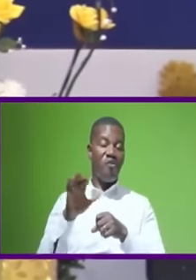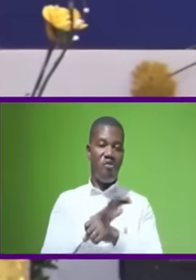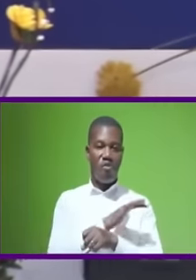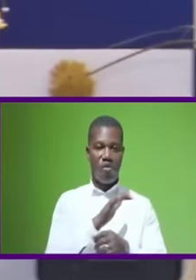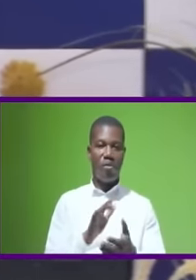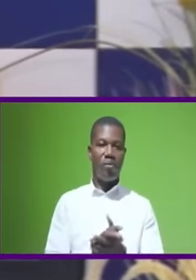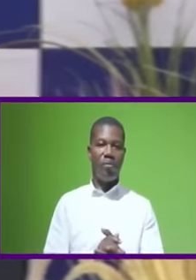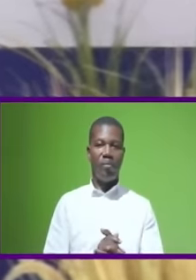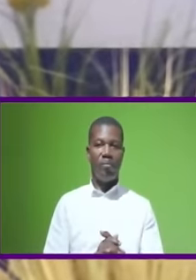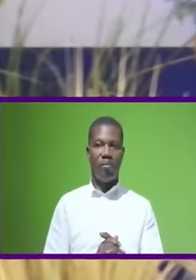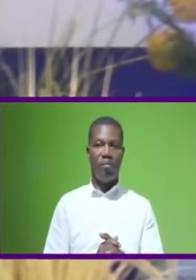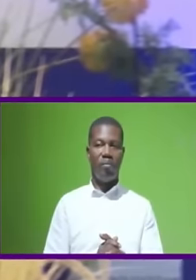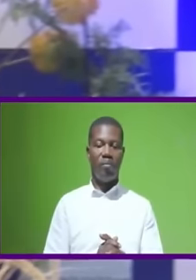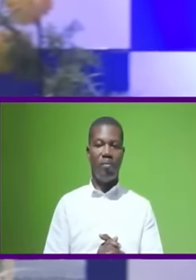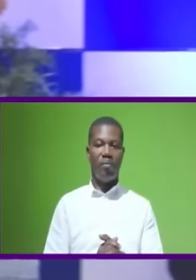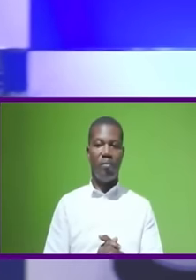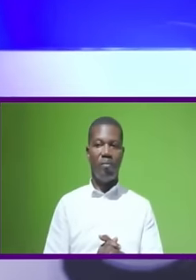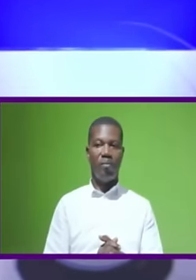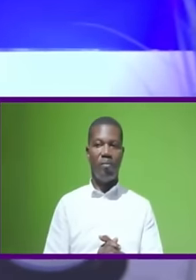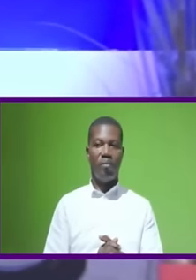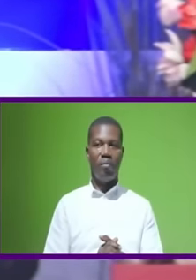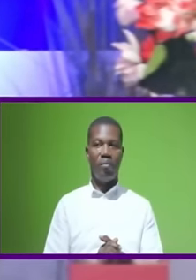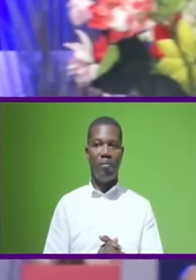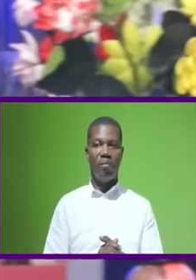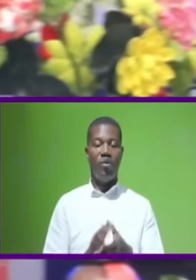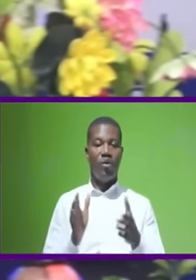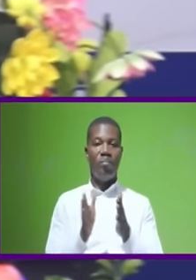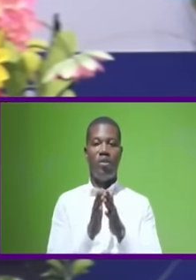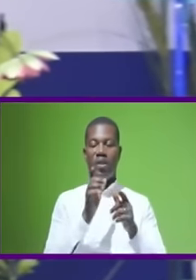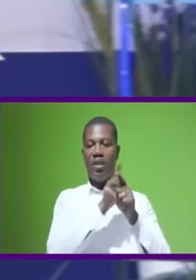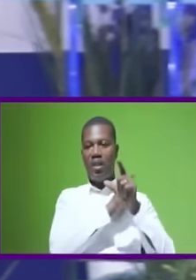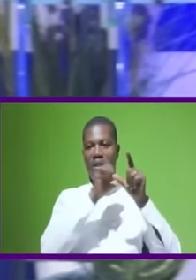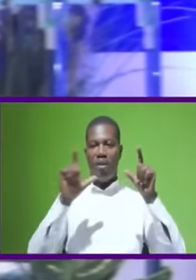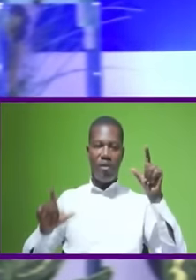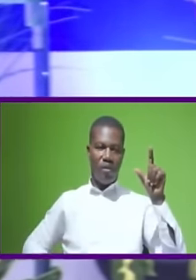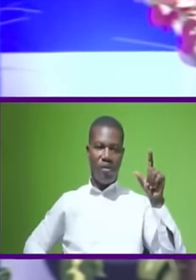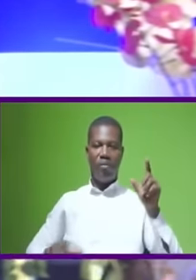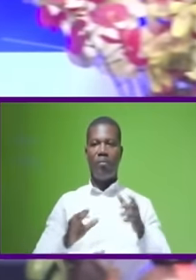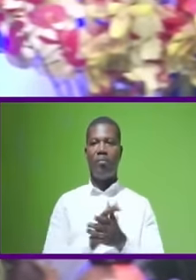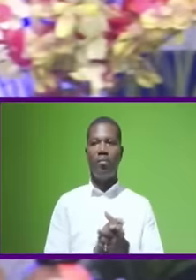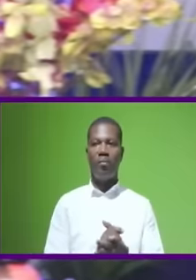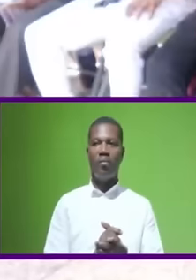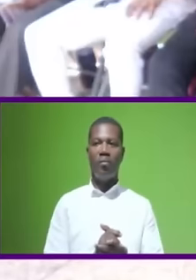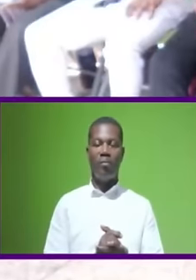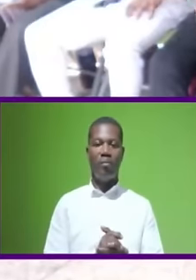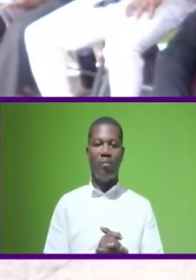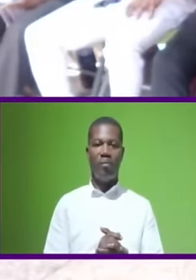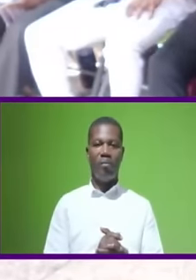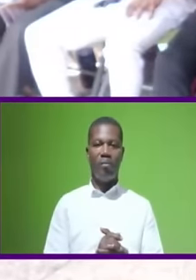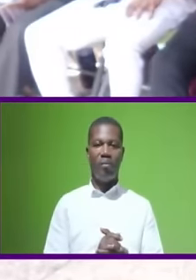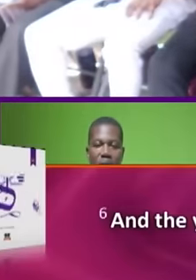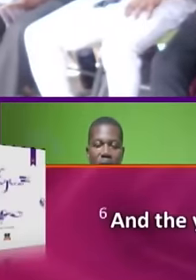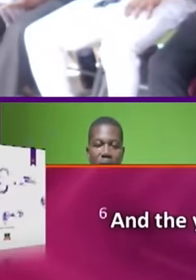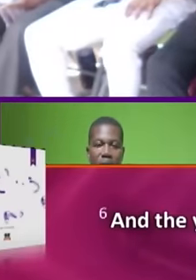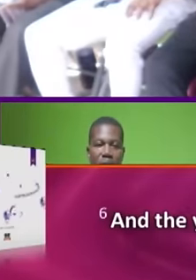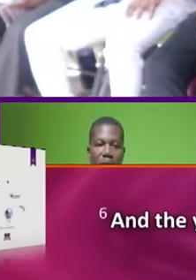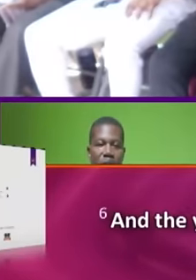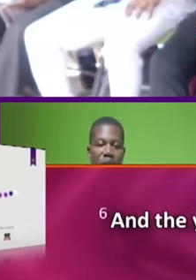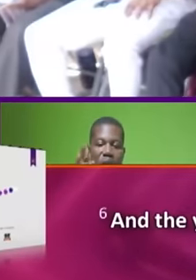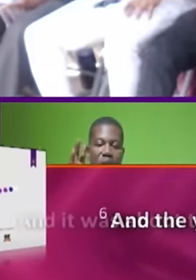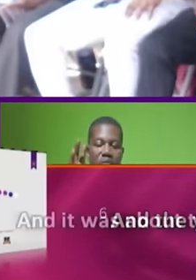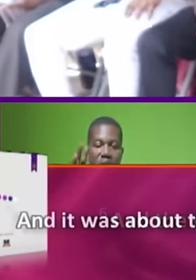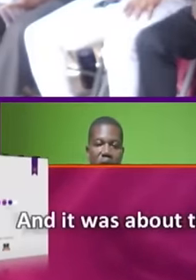I am very careful in all that I do. Praise the Lord. Hallelujah. Uh-huh. 7. Yes.